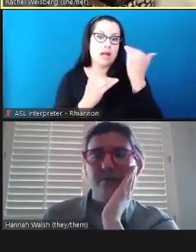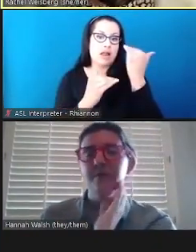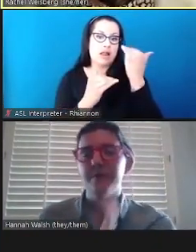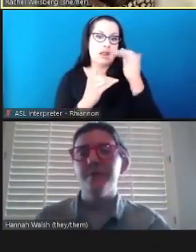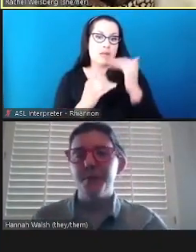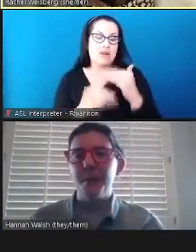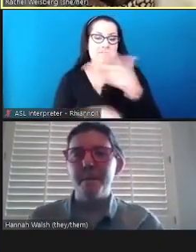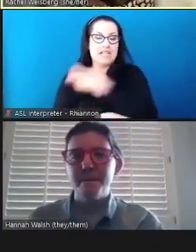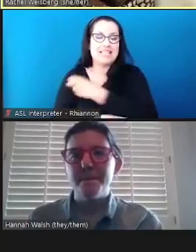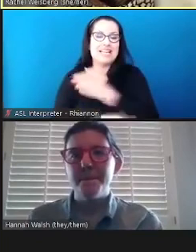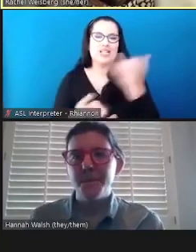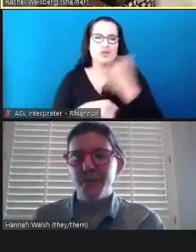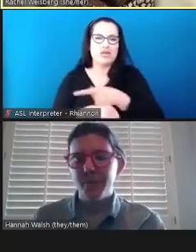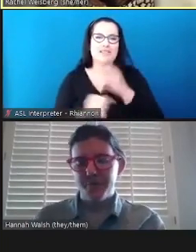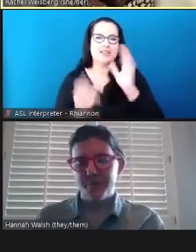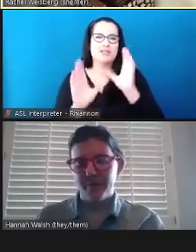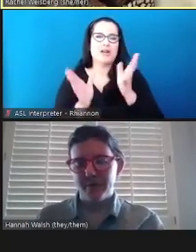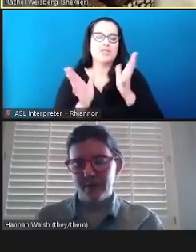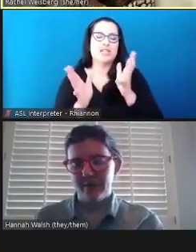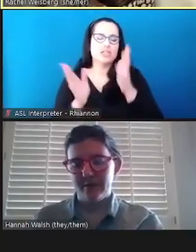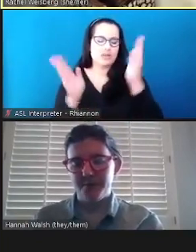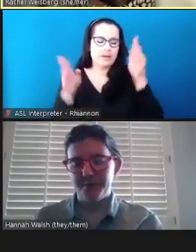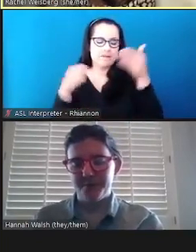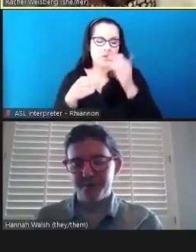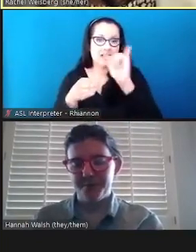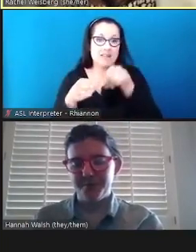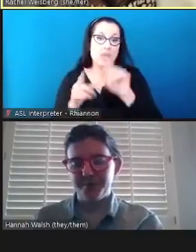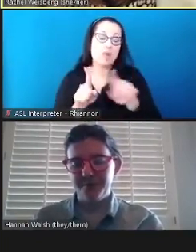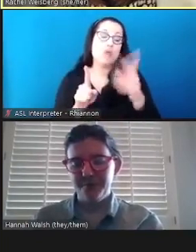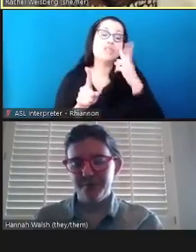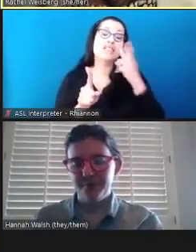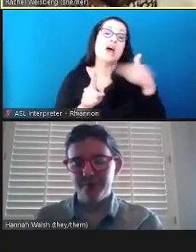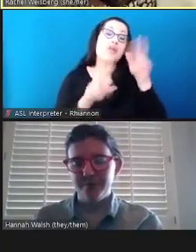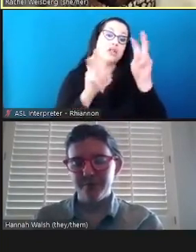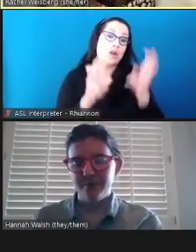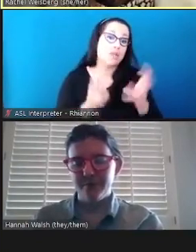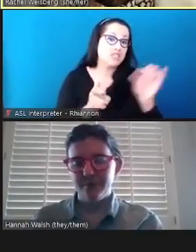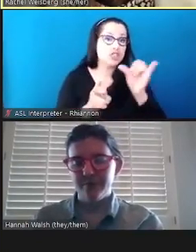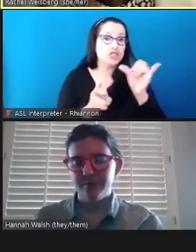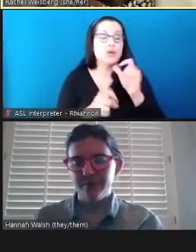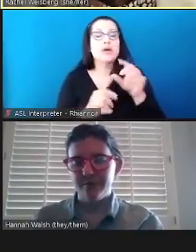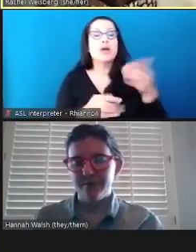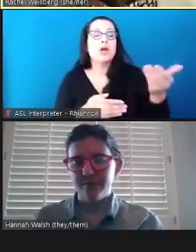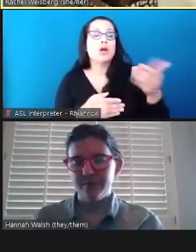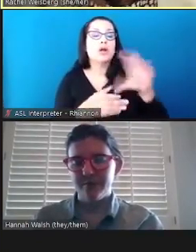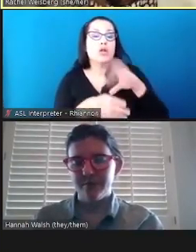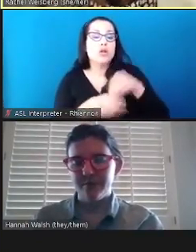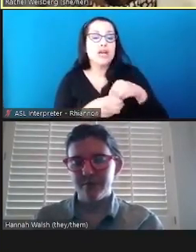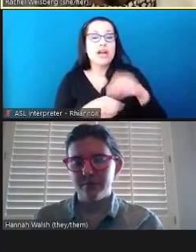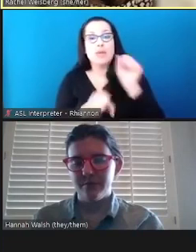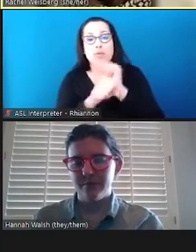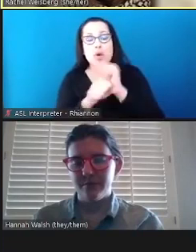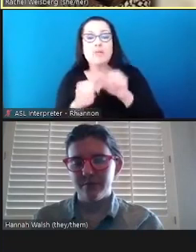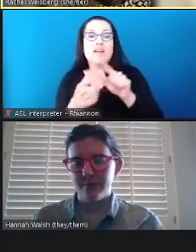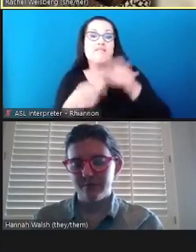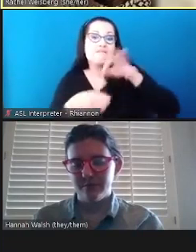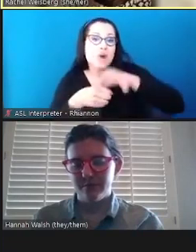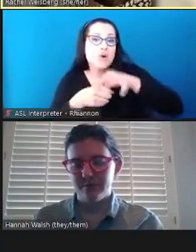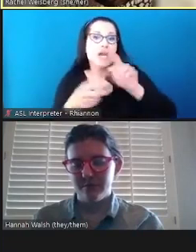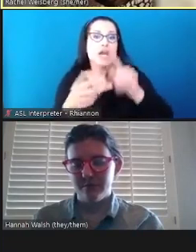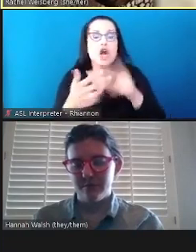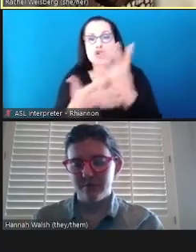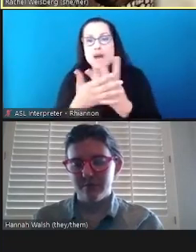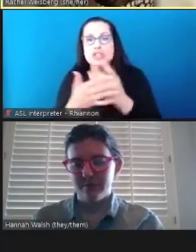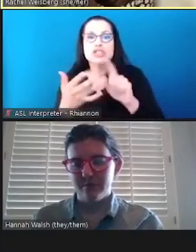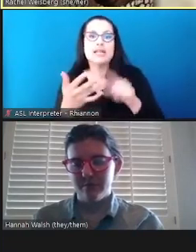today's conversation, but we're seeing more and more about other topics, including employment and voting and corrections and higher ed and all sorts